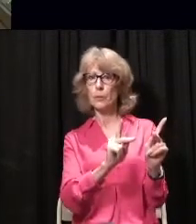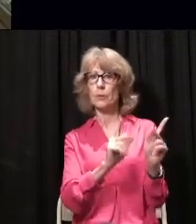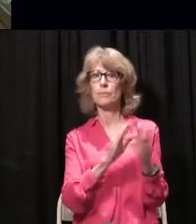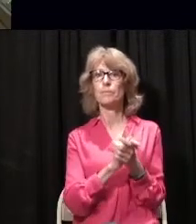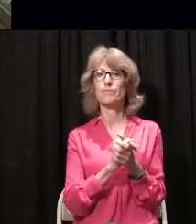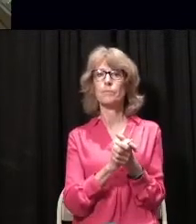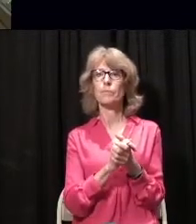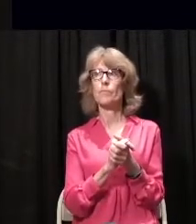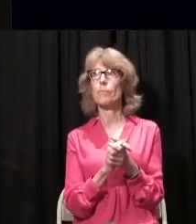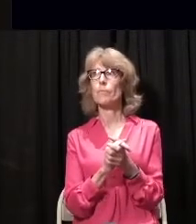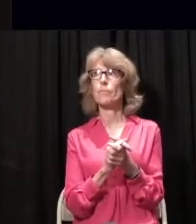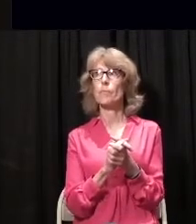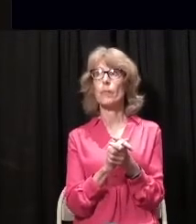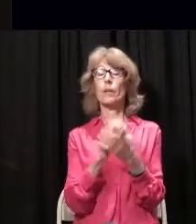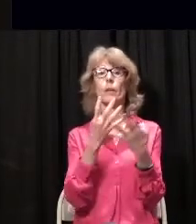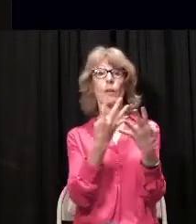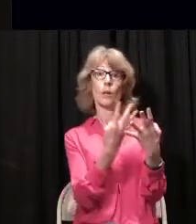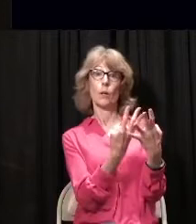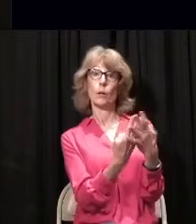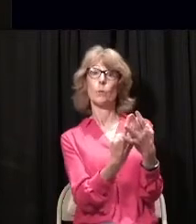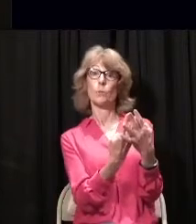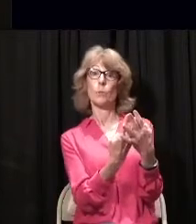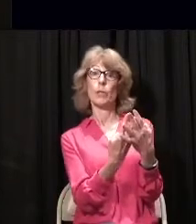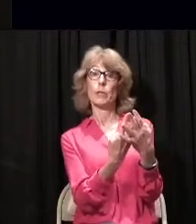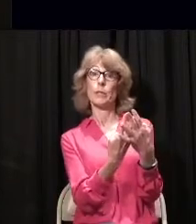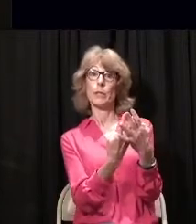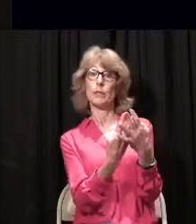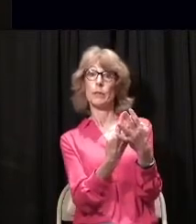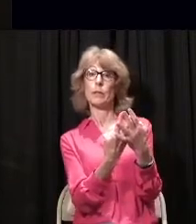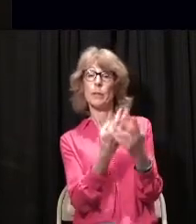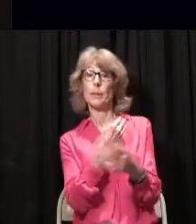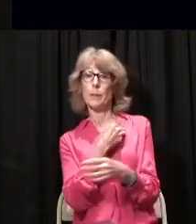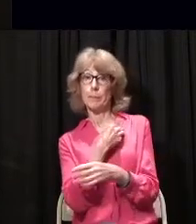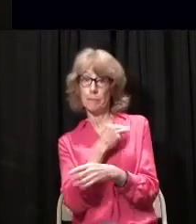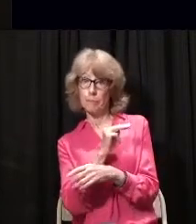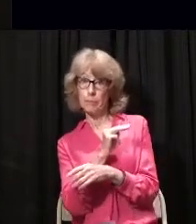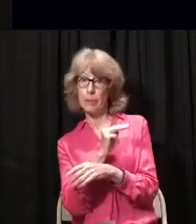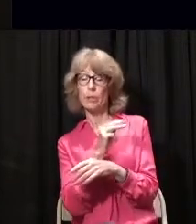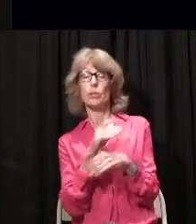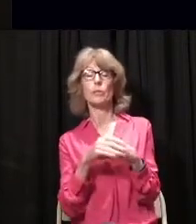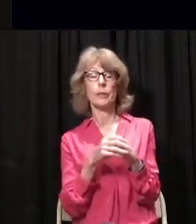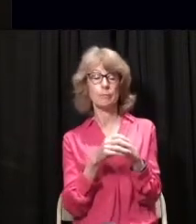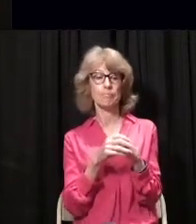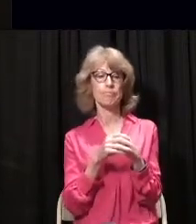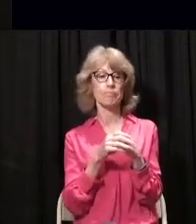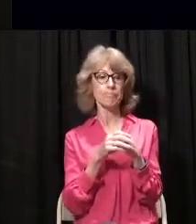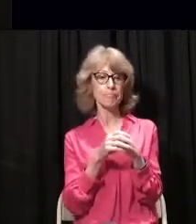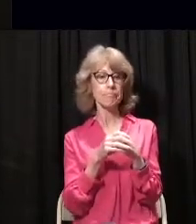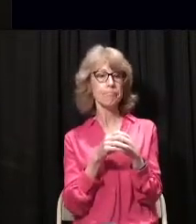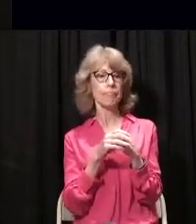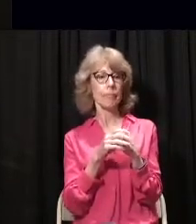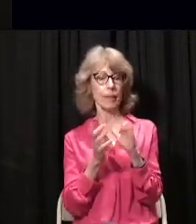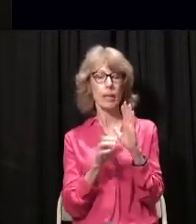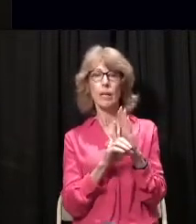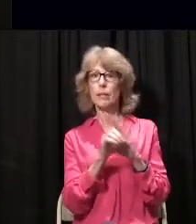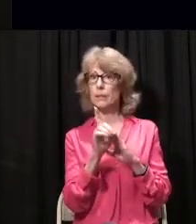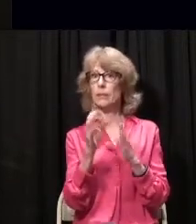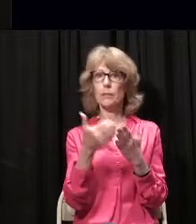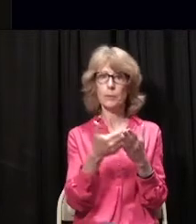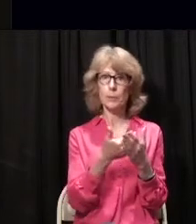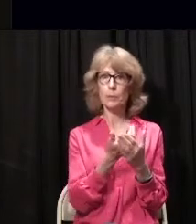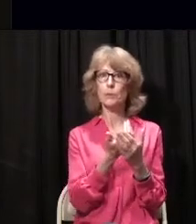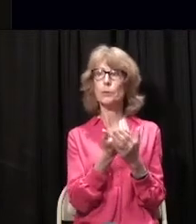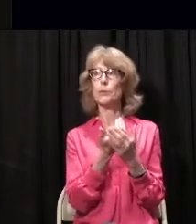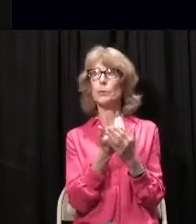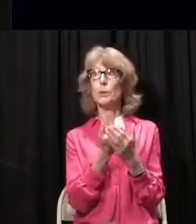Our prison ministry has tried to, in a sense, reinvent itself, because our prison ministry has a lot of volunteers, and for a lot